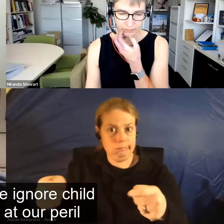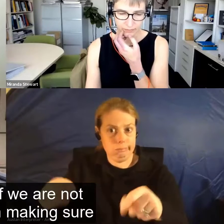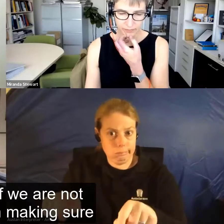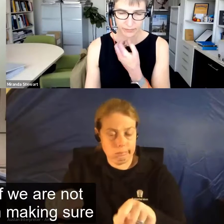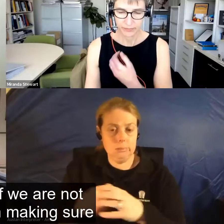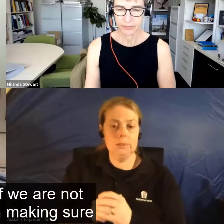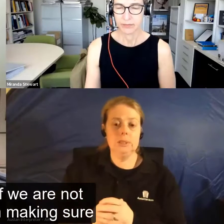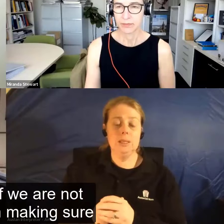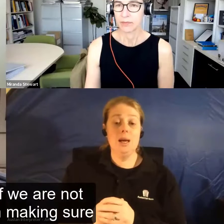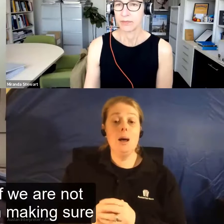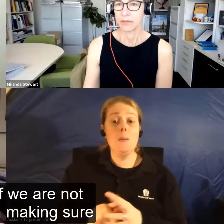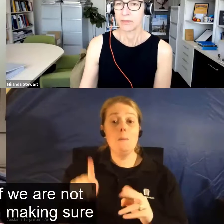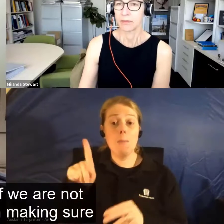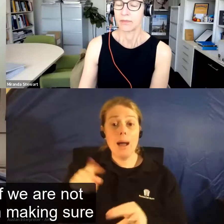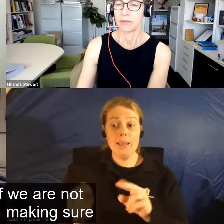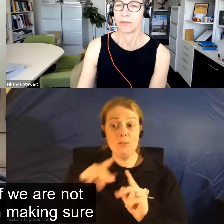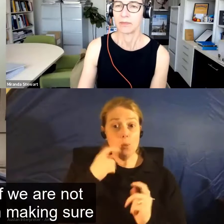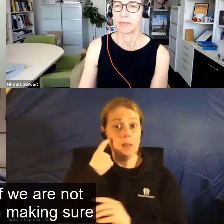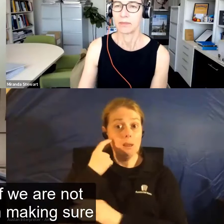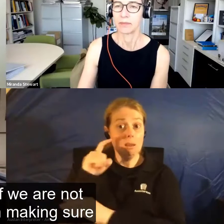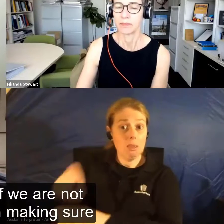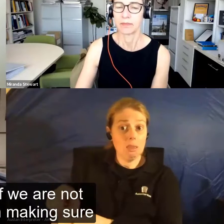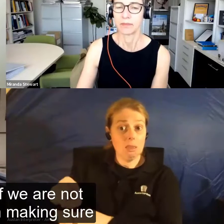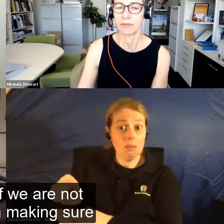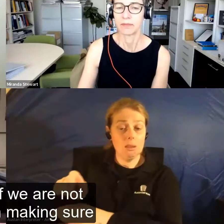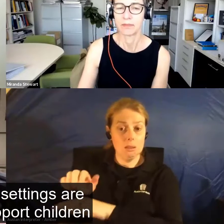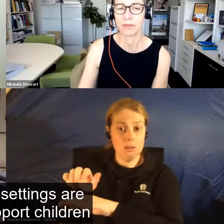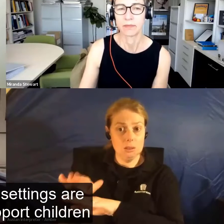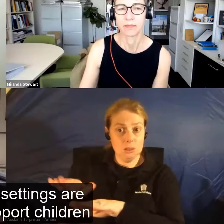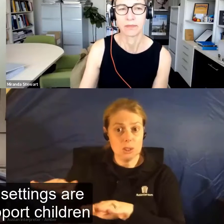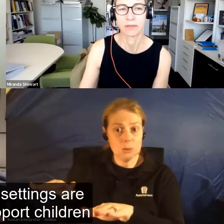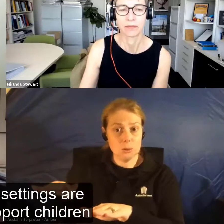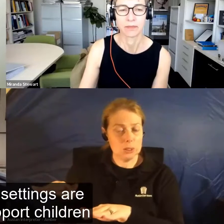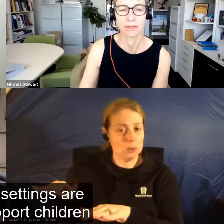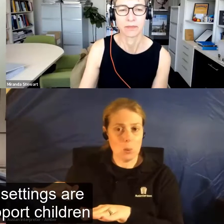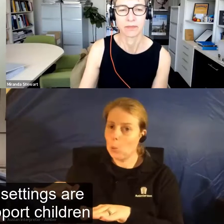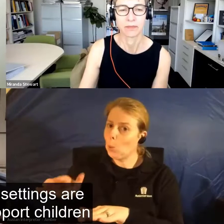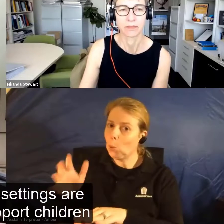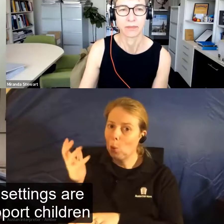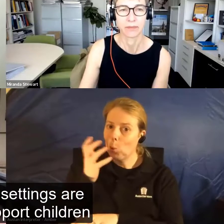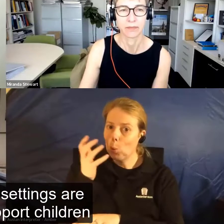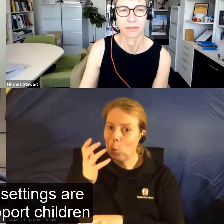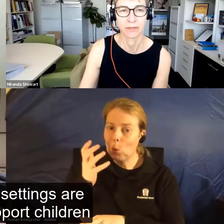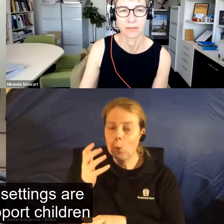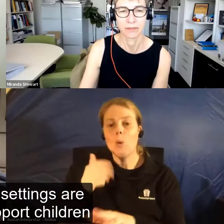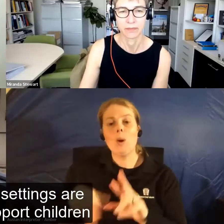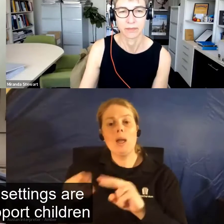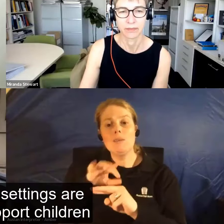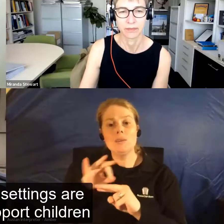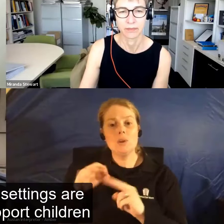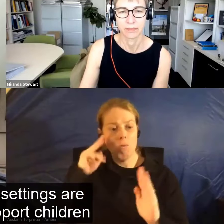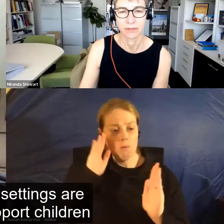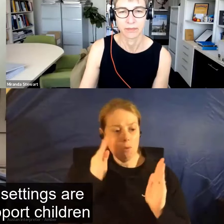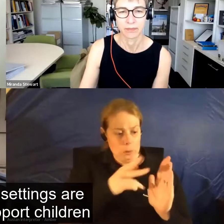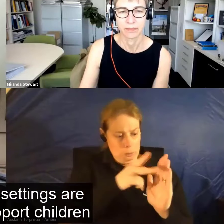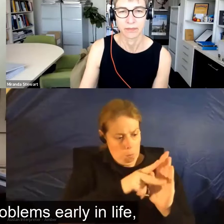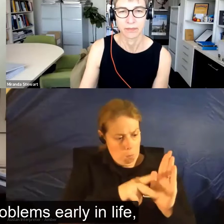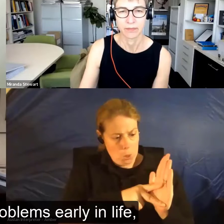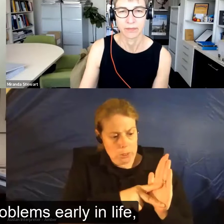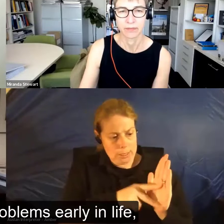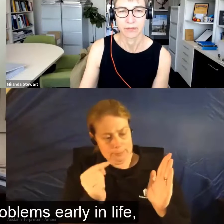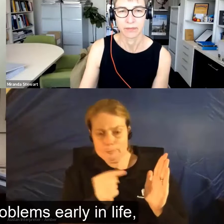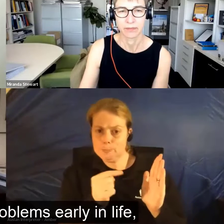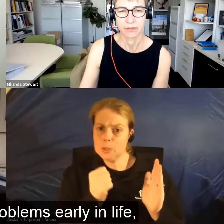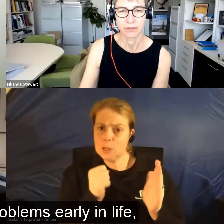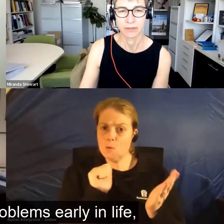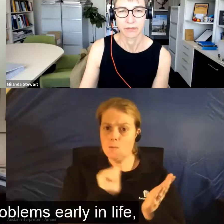peril, because if we're not focusing on making sure the policy settings are right to support children